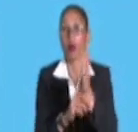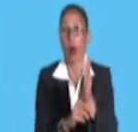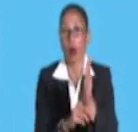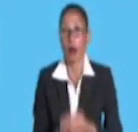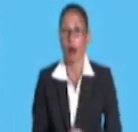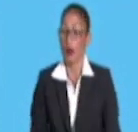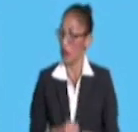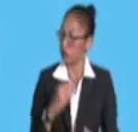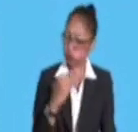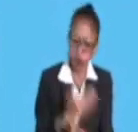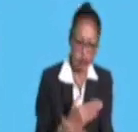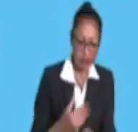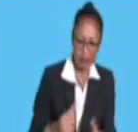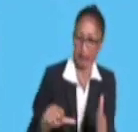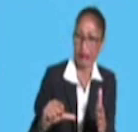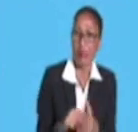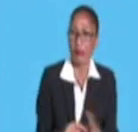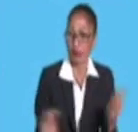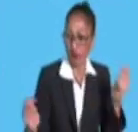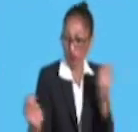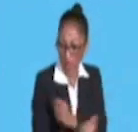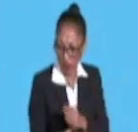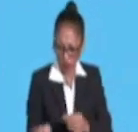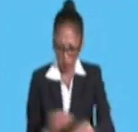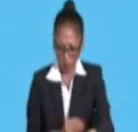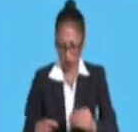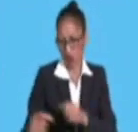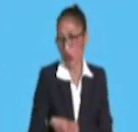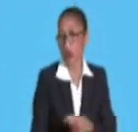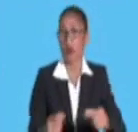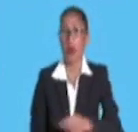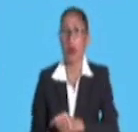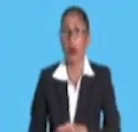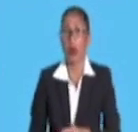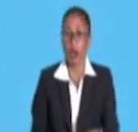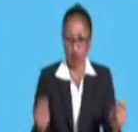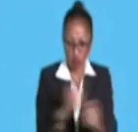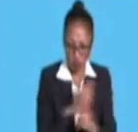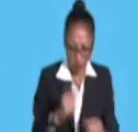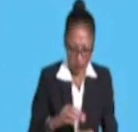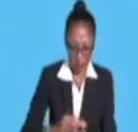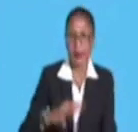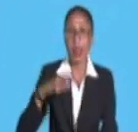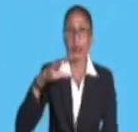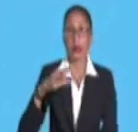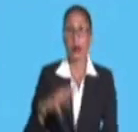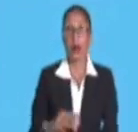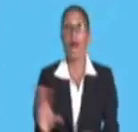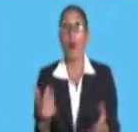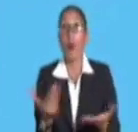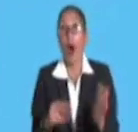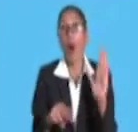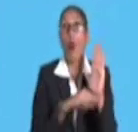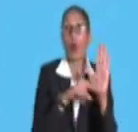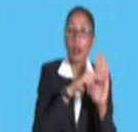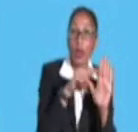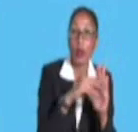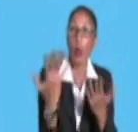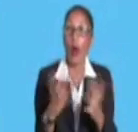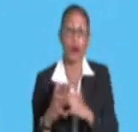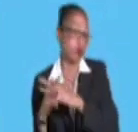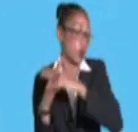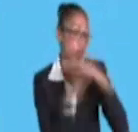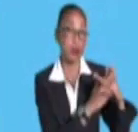was instrumental in changing from customer cylinder exchanges to bulk filling operations at resorts and hotels in the